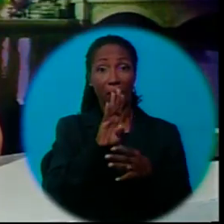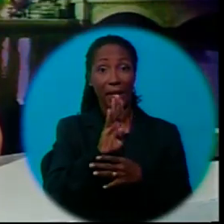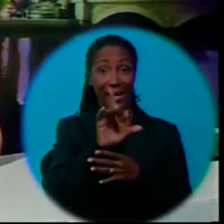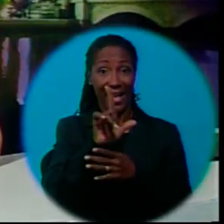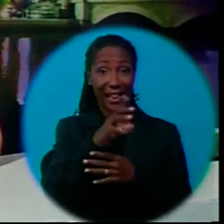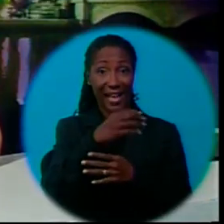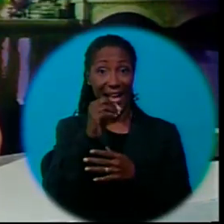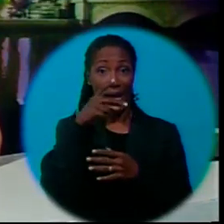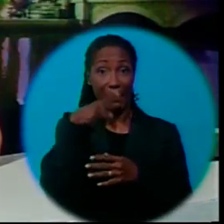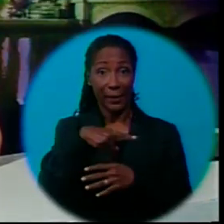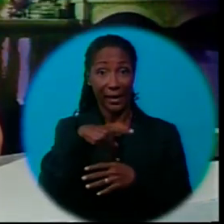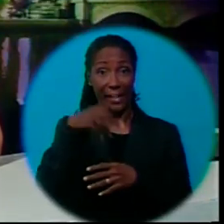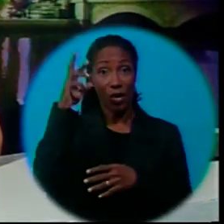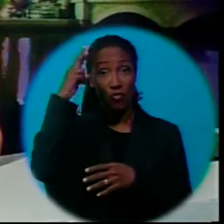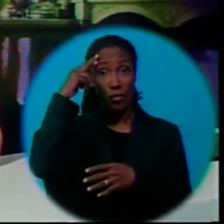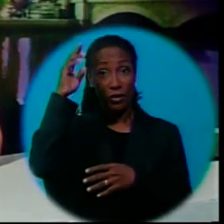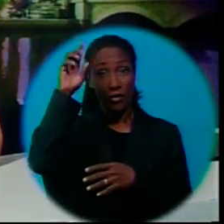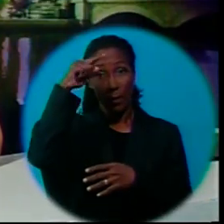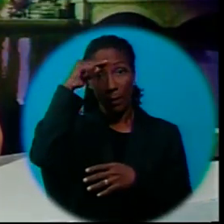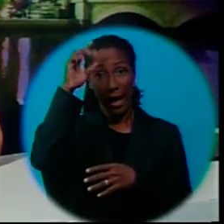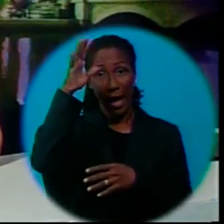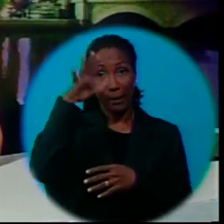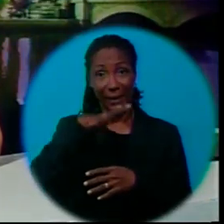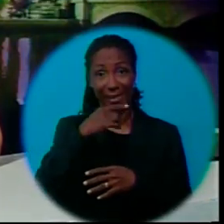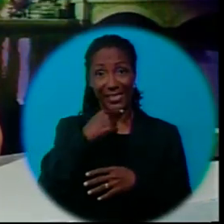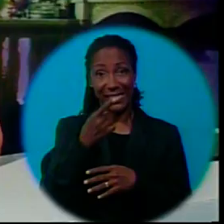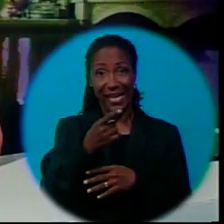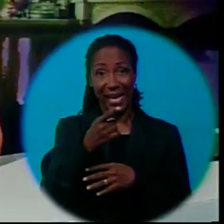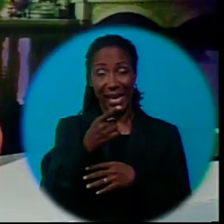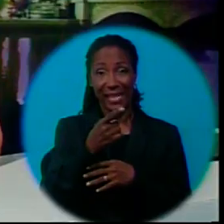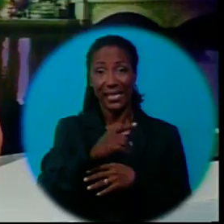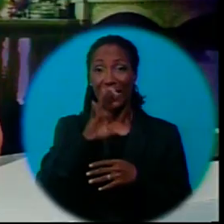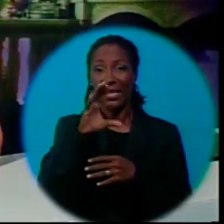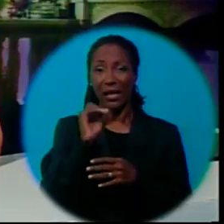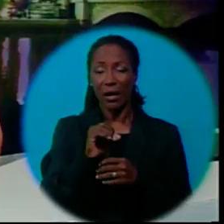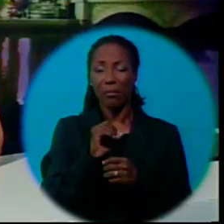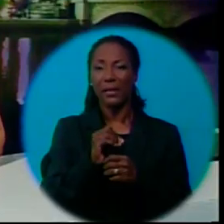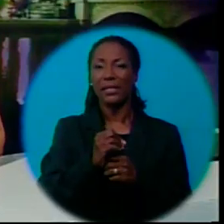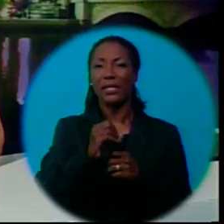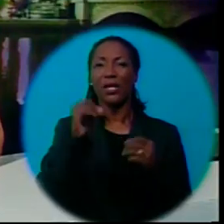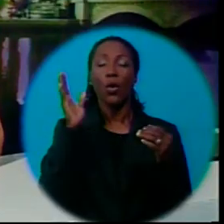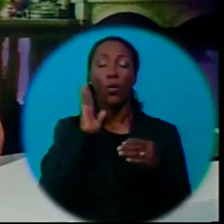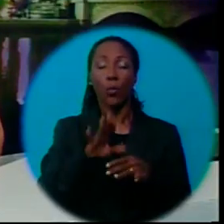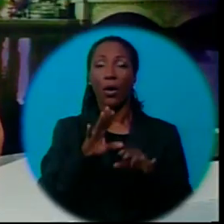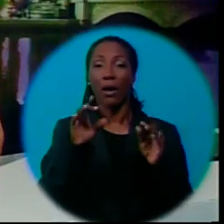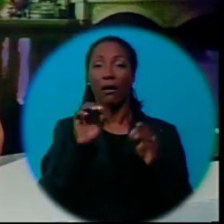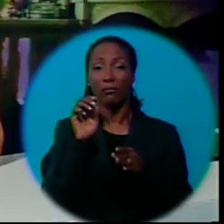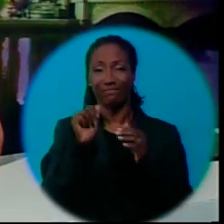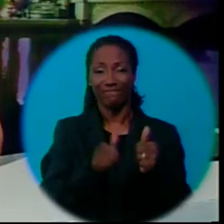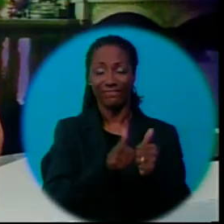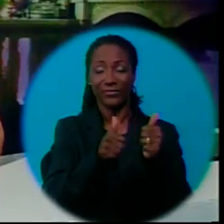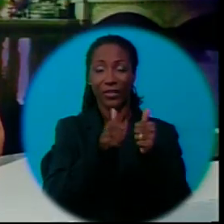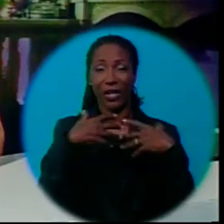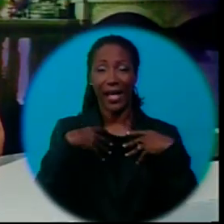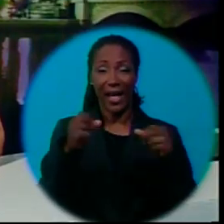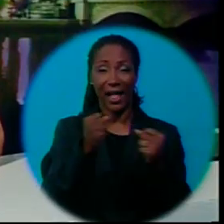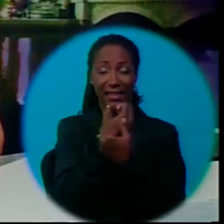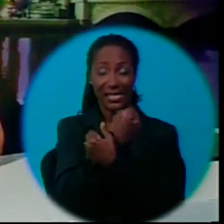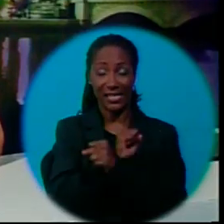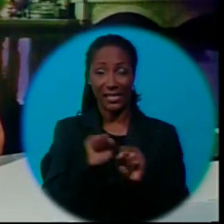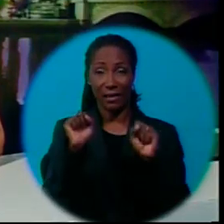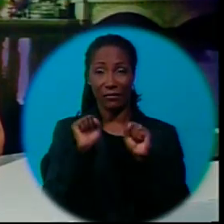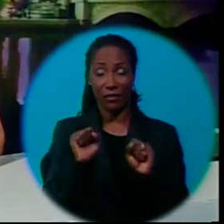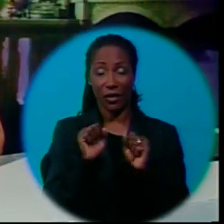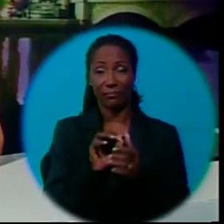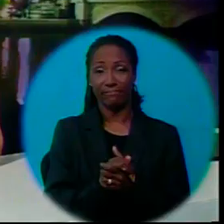Blackmon says the power company is committed to health and safety practices for its employees as it is an ingrained part of their